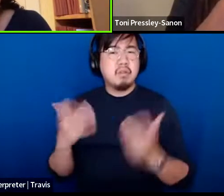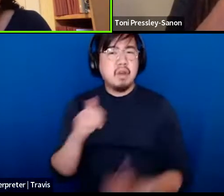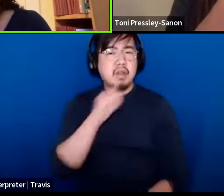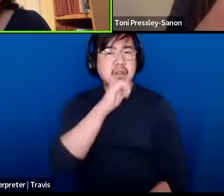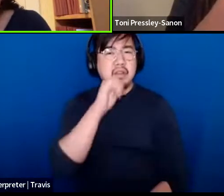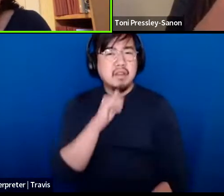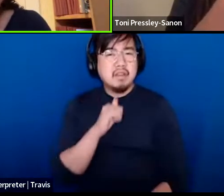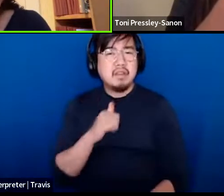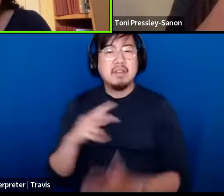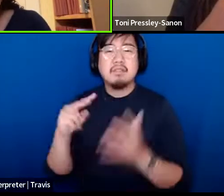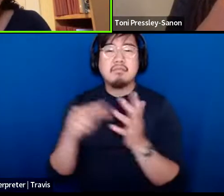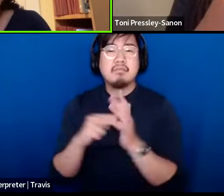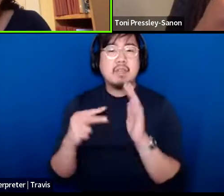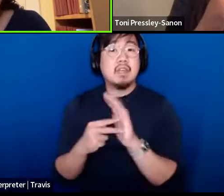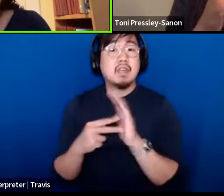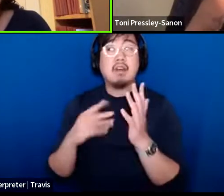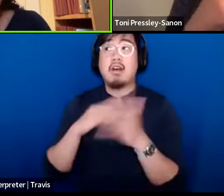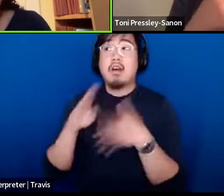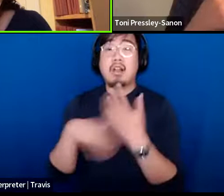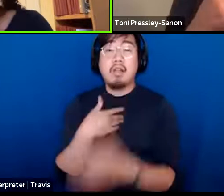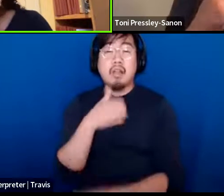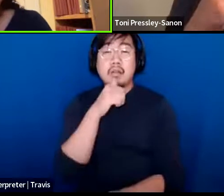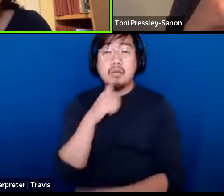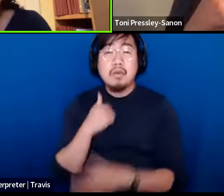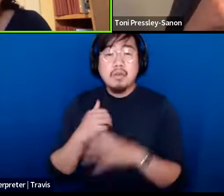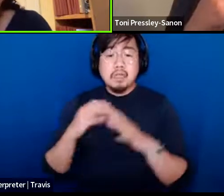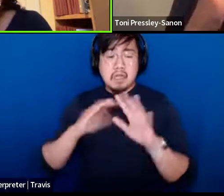project all of that onto Black bodies,